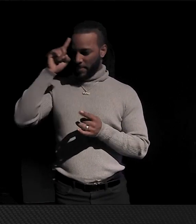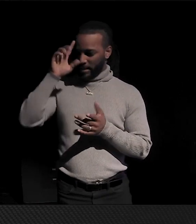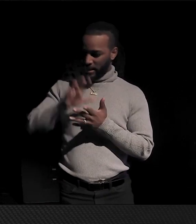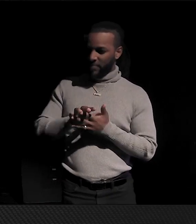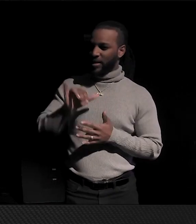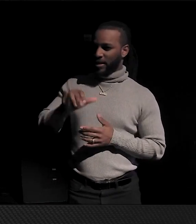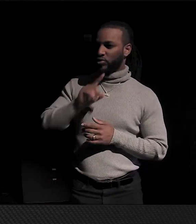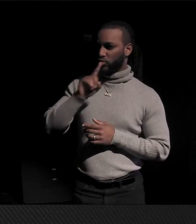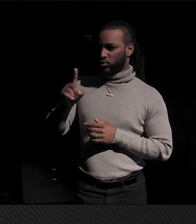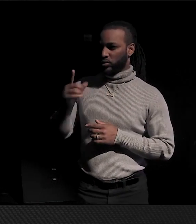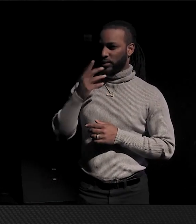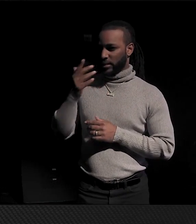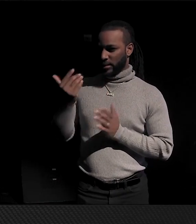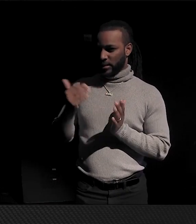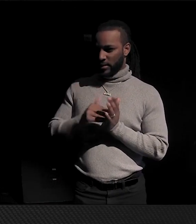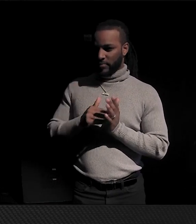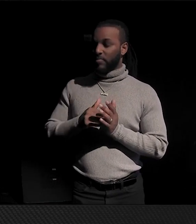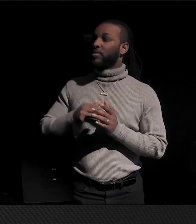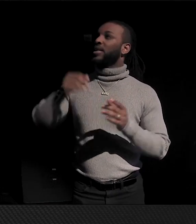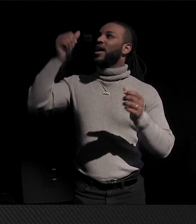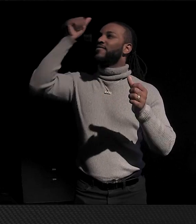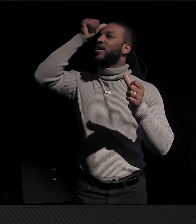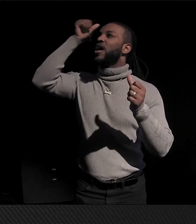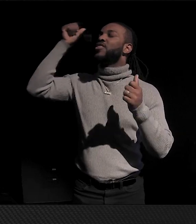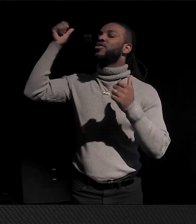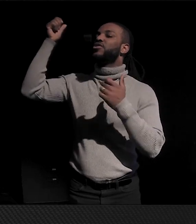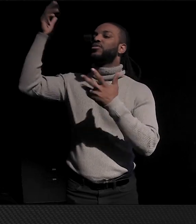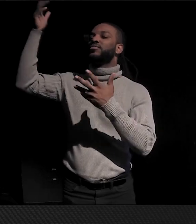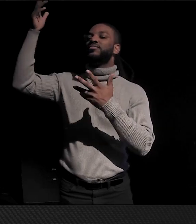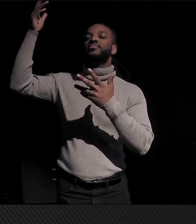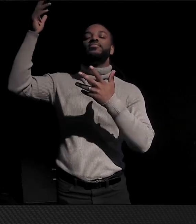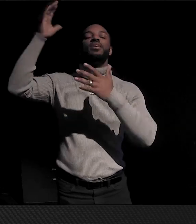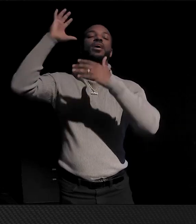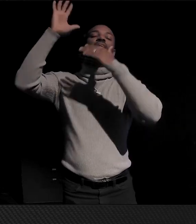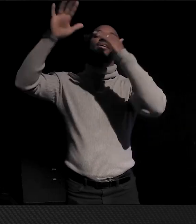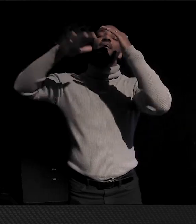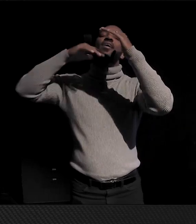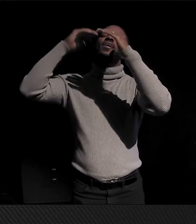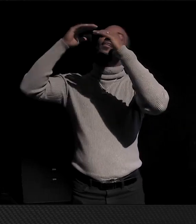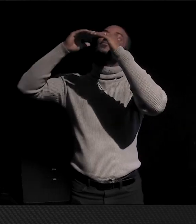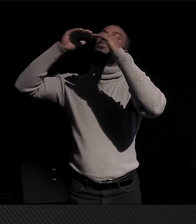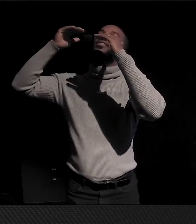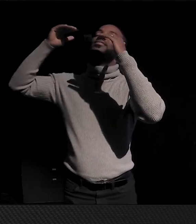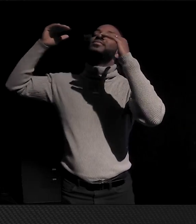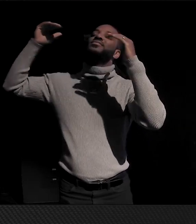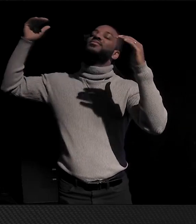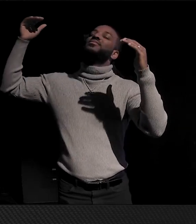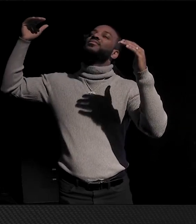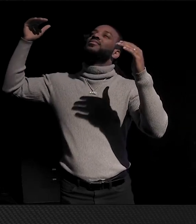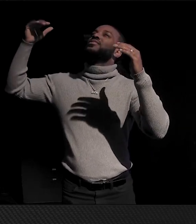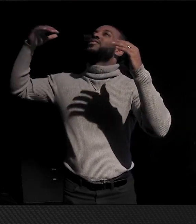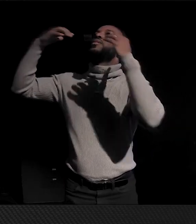true. Let's just sing. For our Father in heaven,